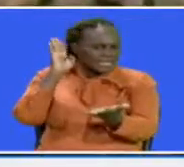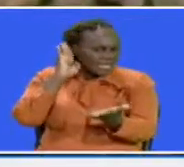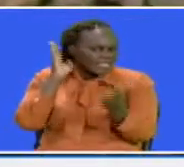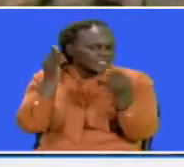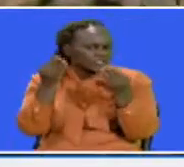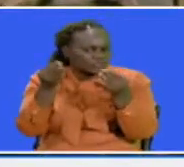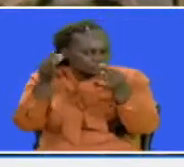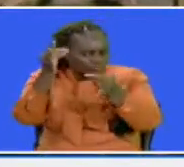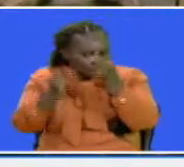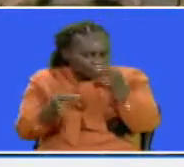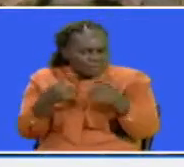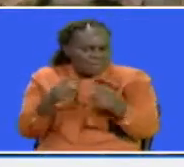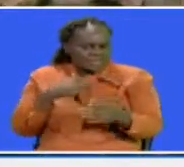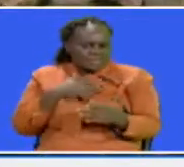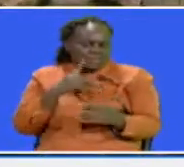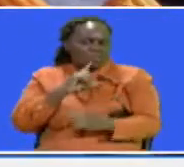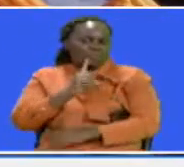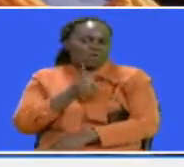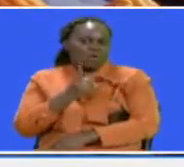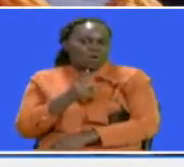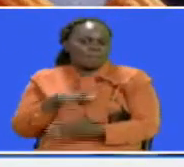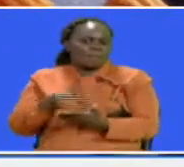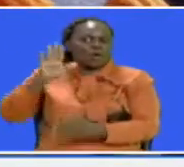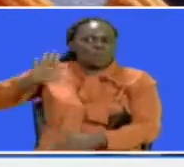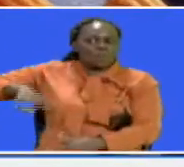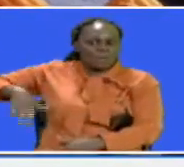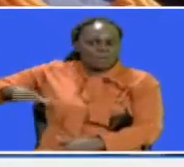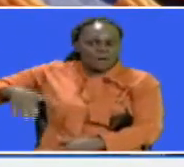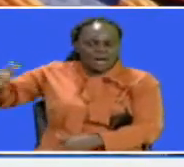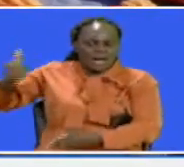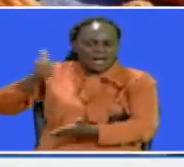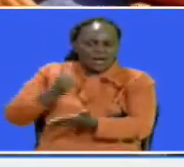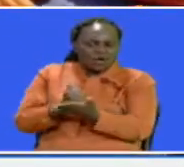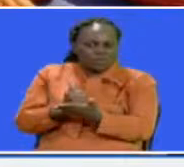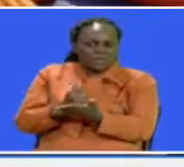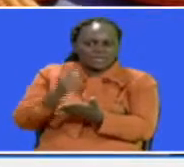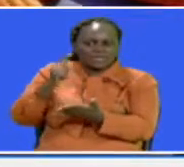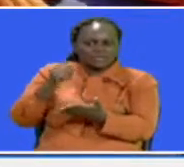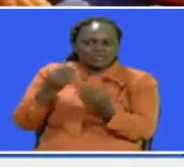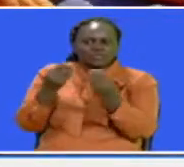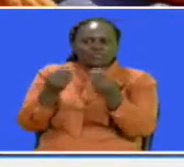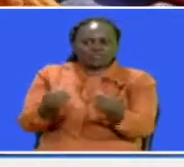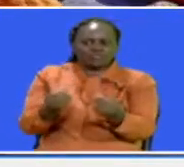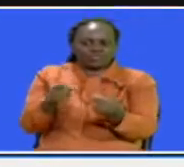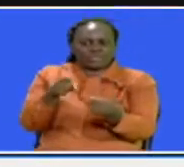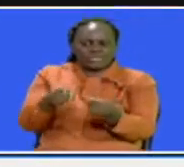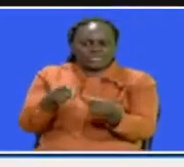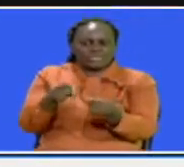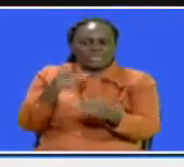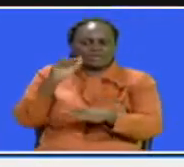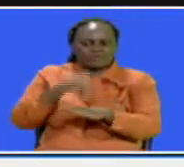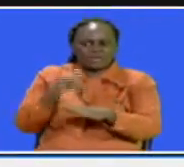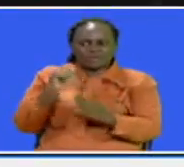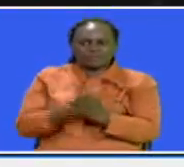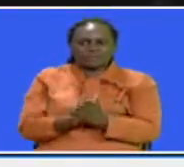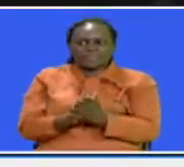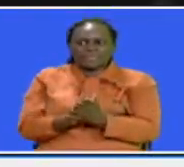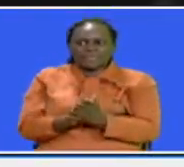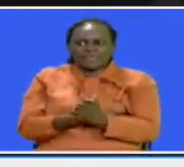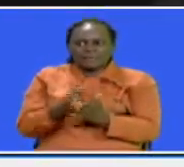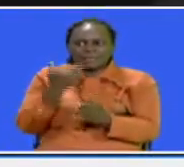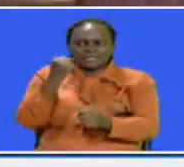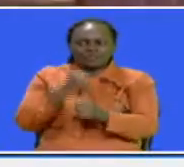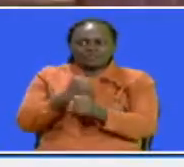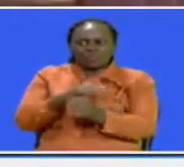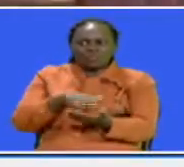and determined. But scientists warn that further delay in adopting biotech solutions could come at a cost. We need to even go further